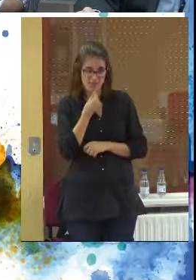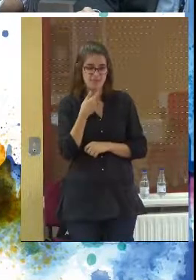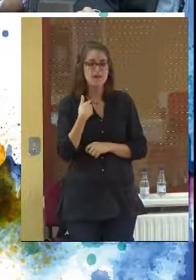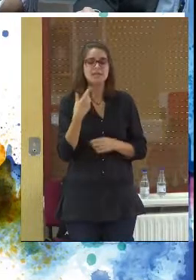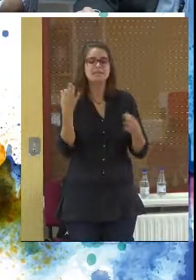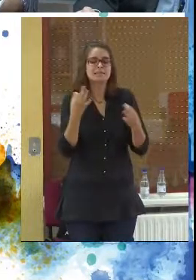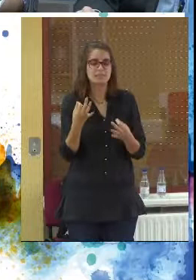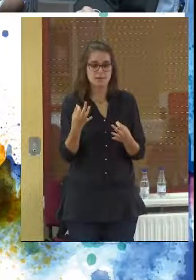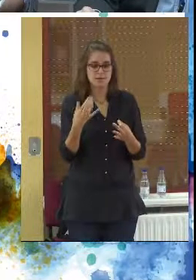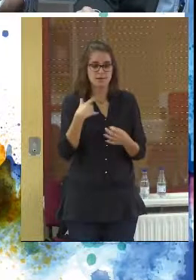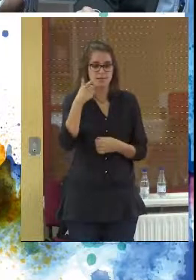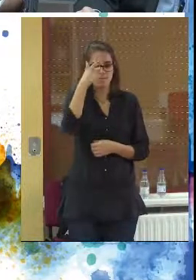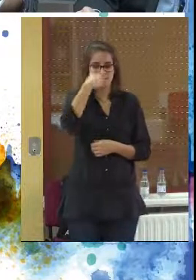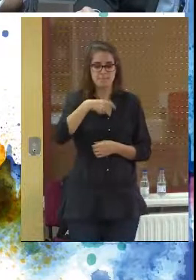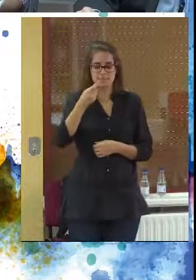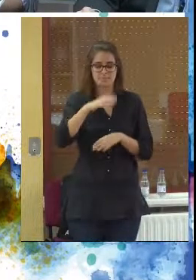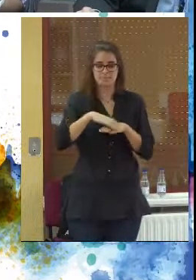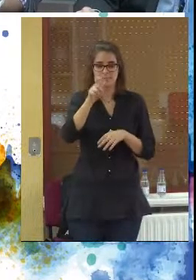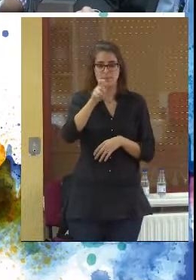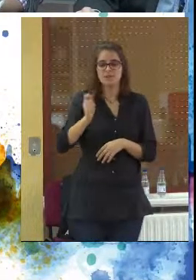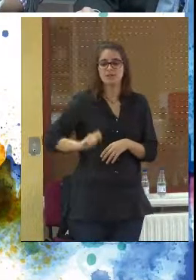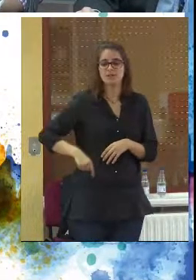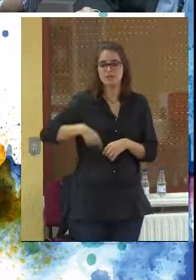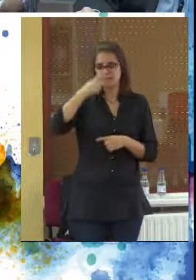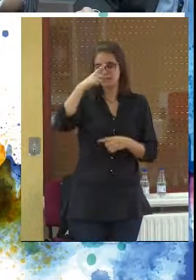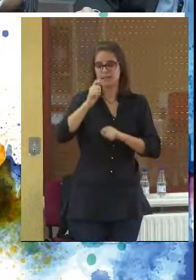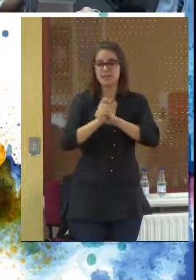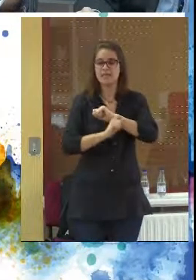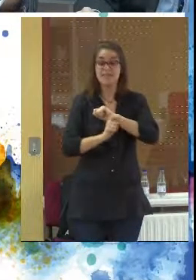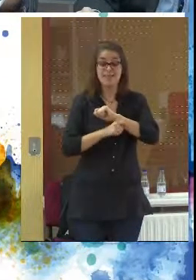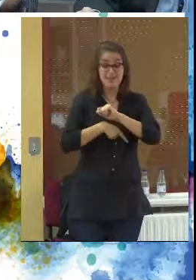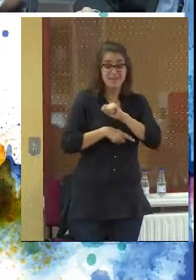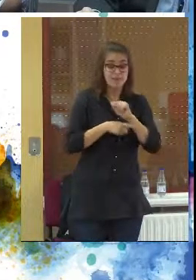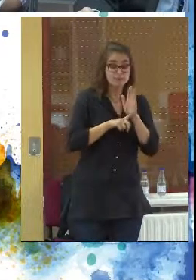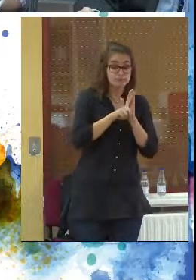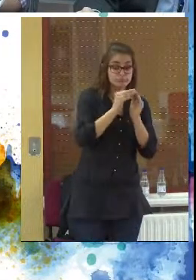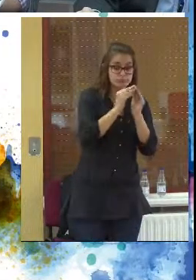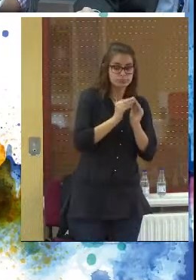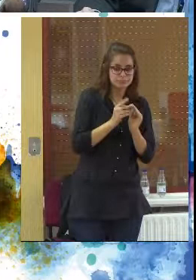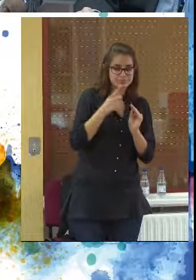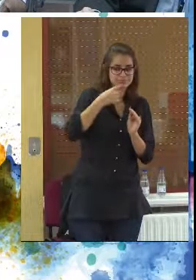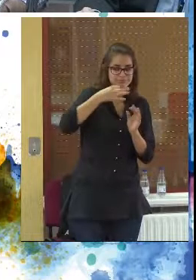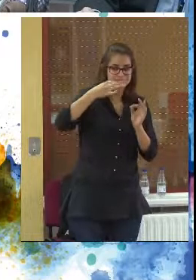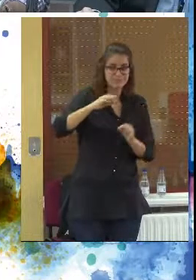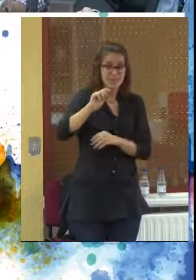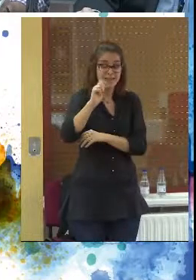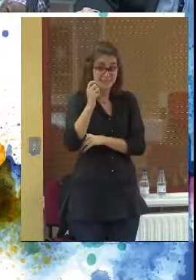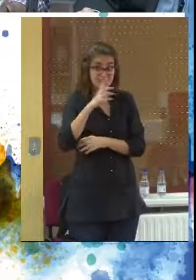we're doing, what strategies are being built, and which ones are really